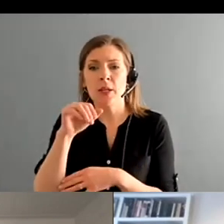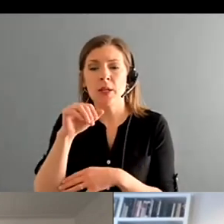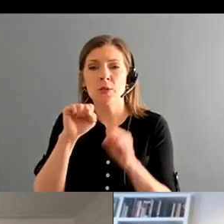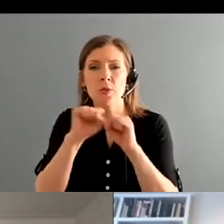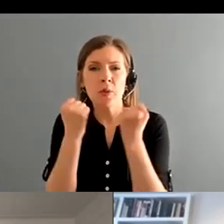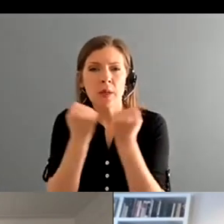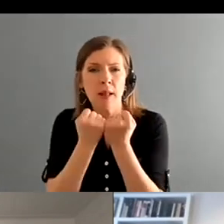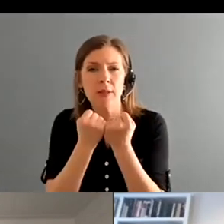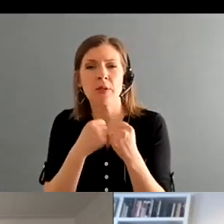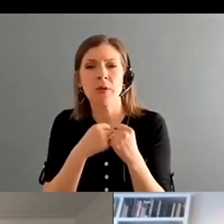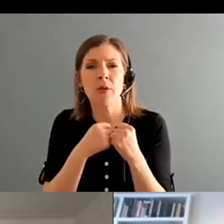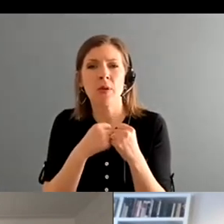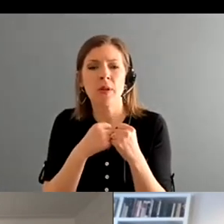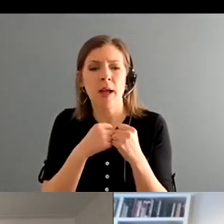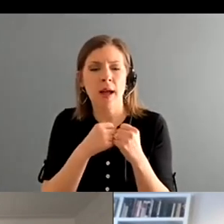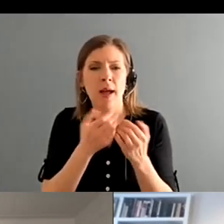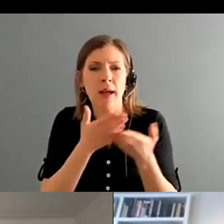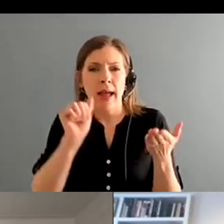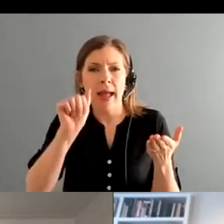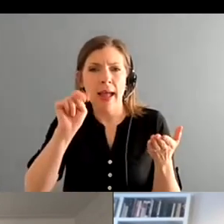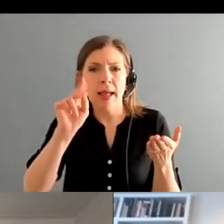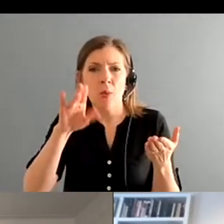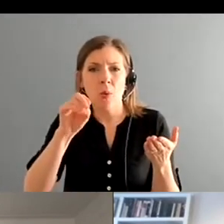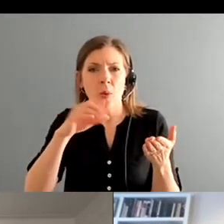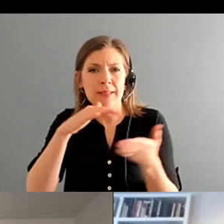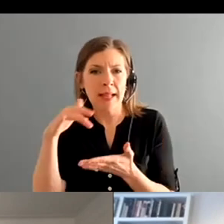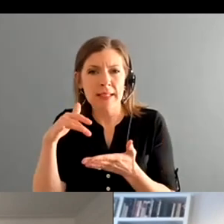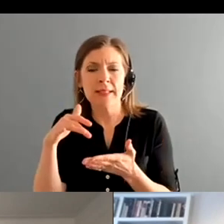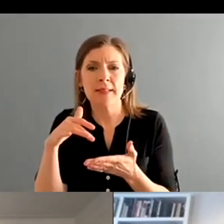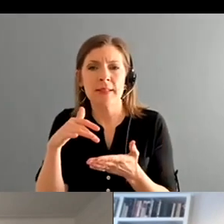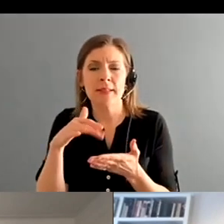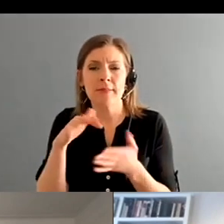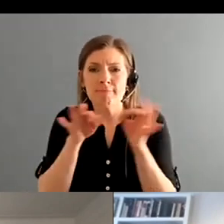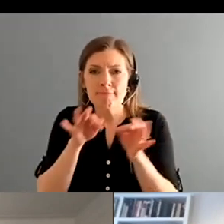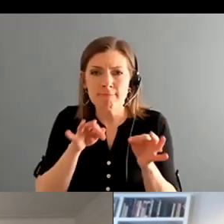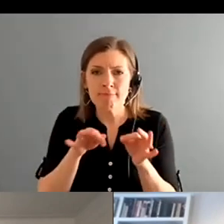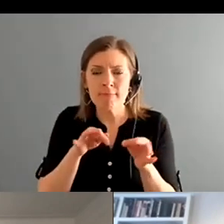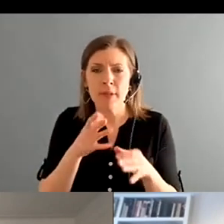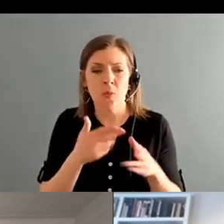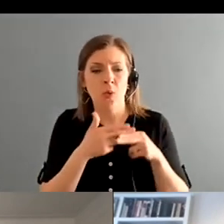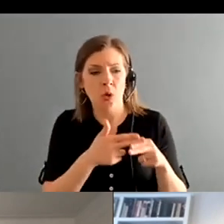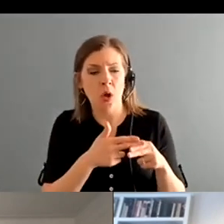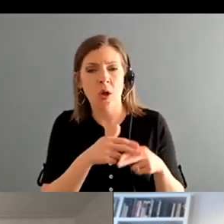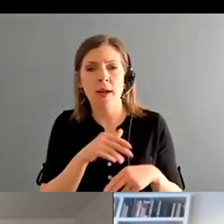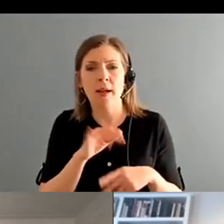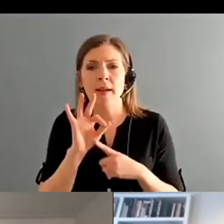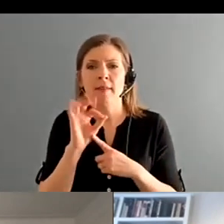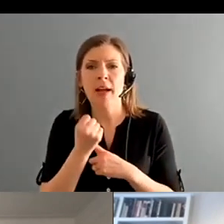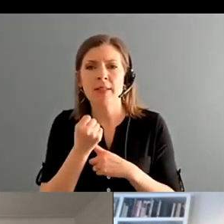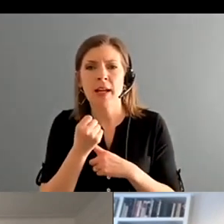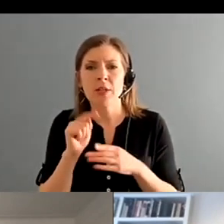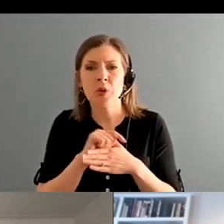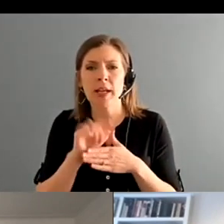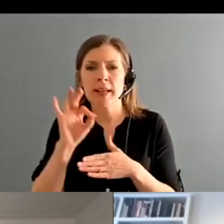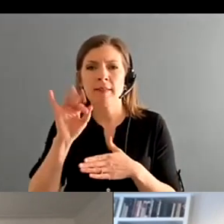sociological, anthropological studies point to what anthropologists call fireside training on the one hand.